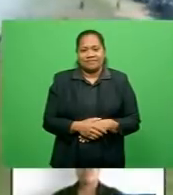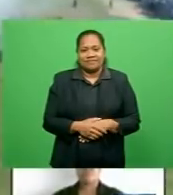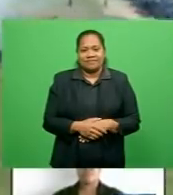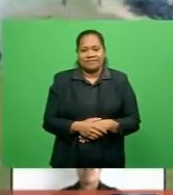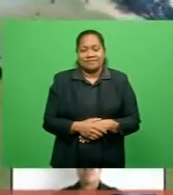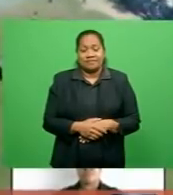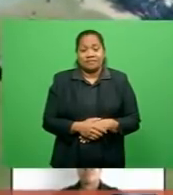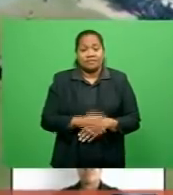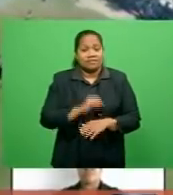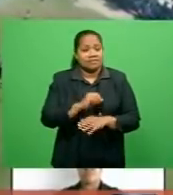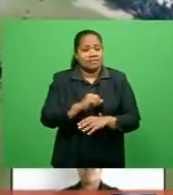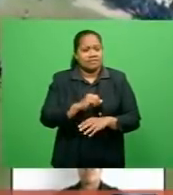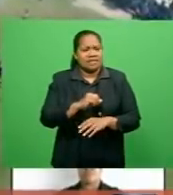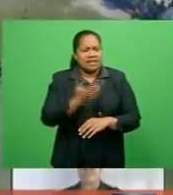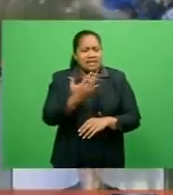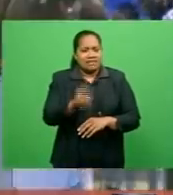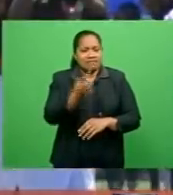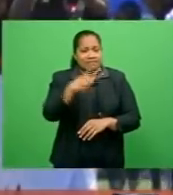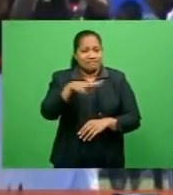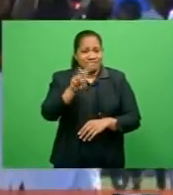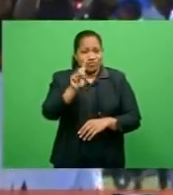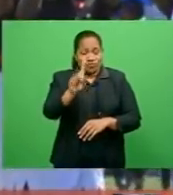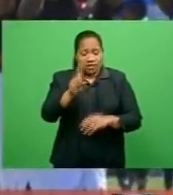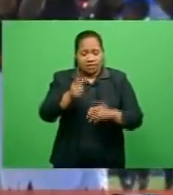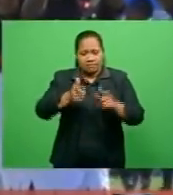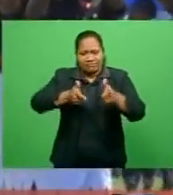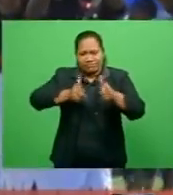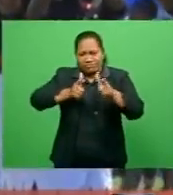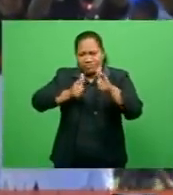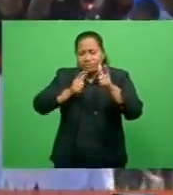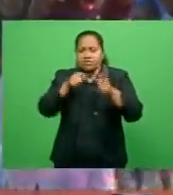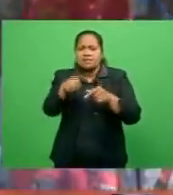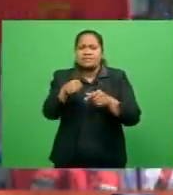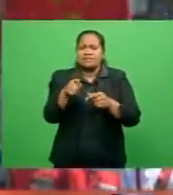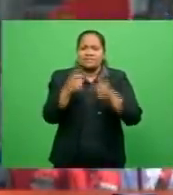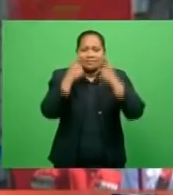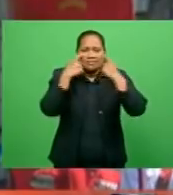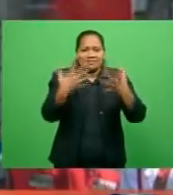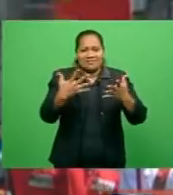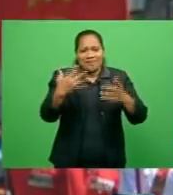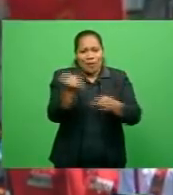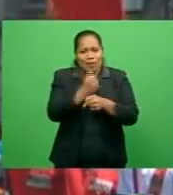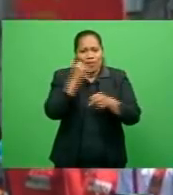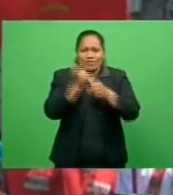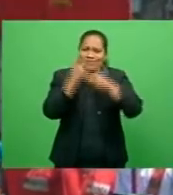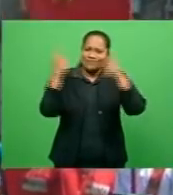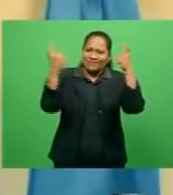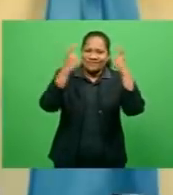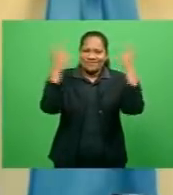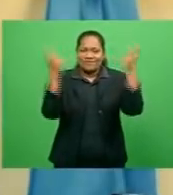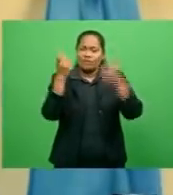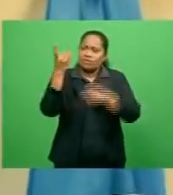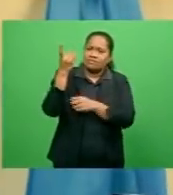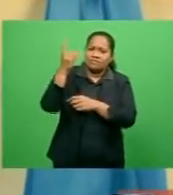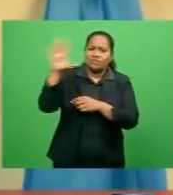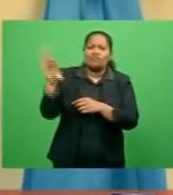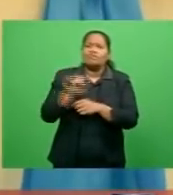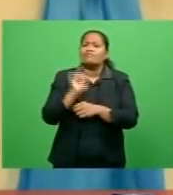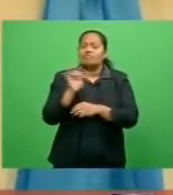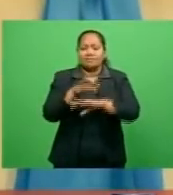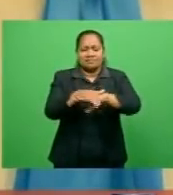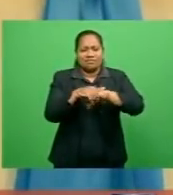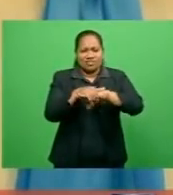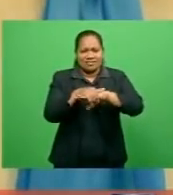A 21-gun salute fitting for a country marking the golden jubilee of independence from British rule. Even as